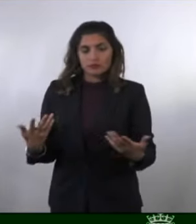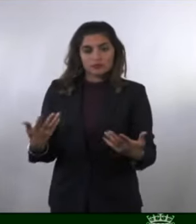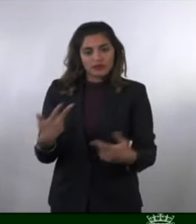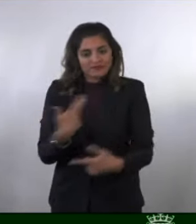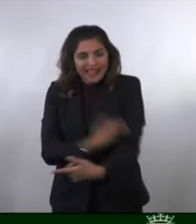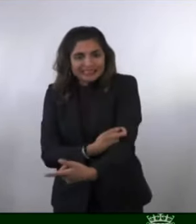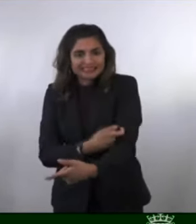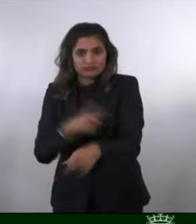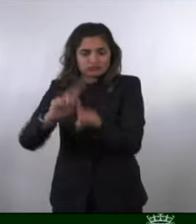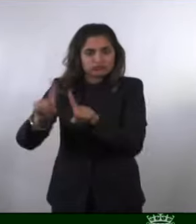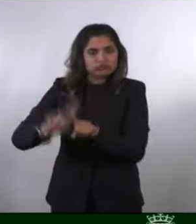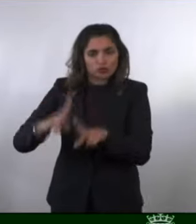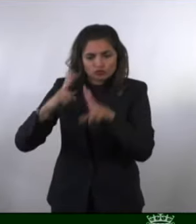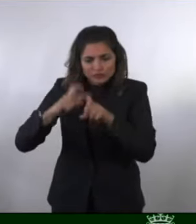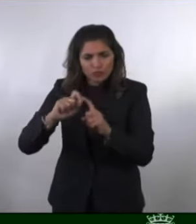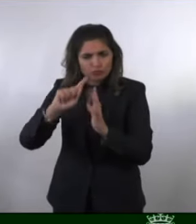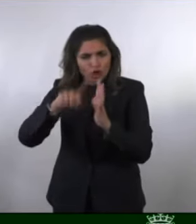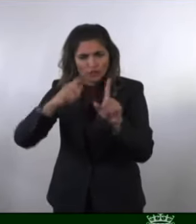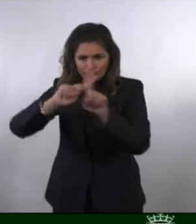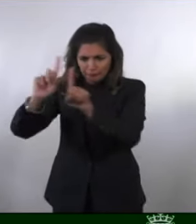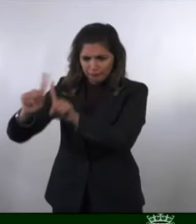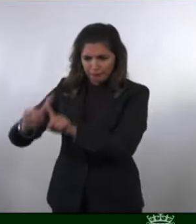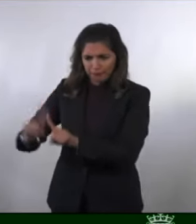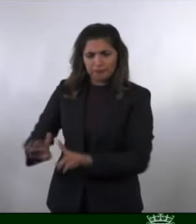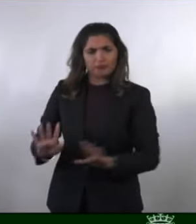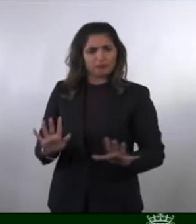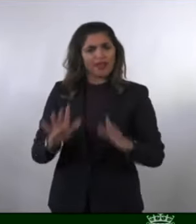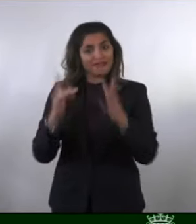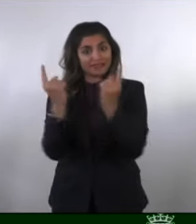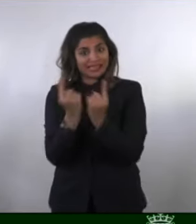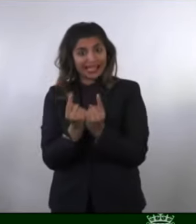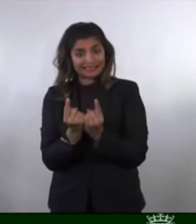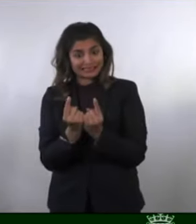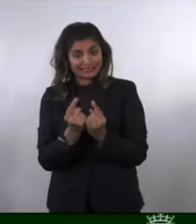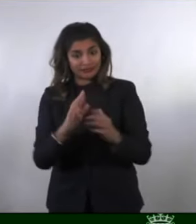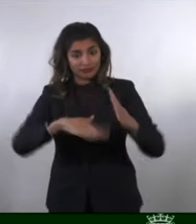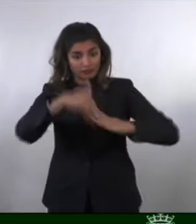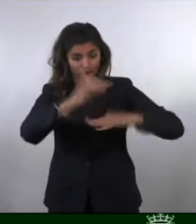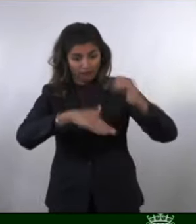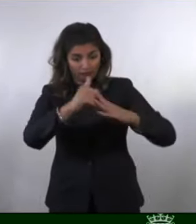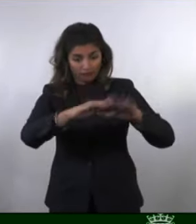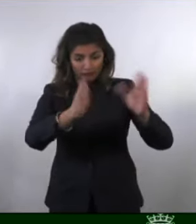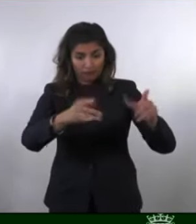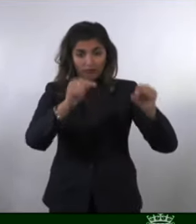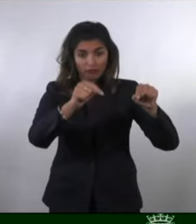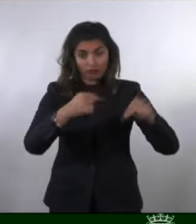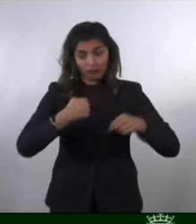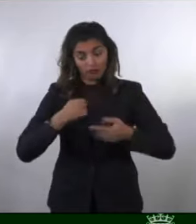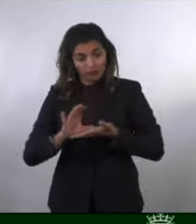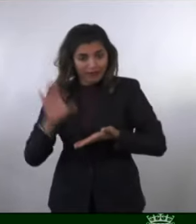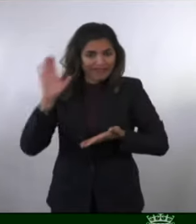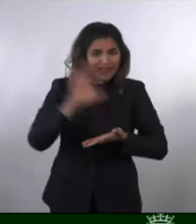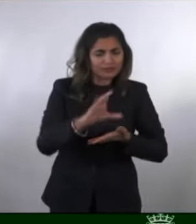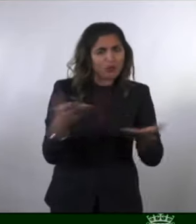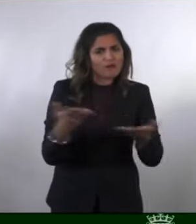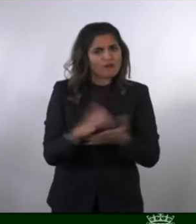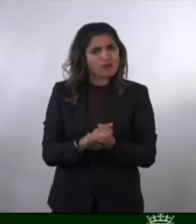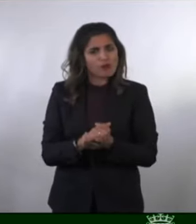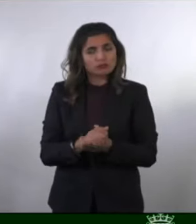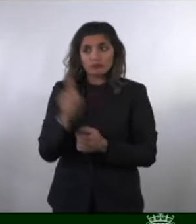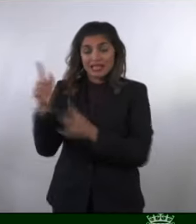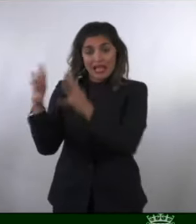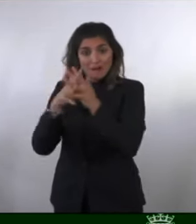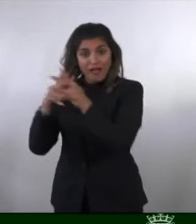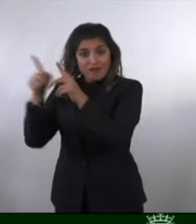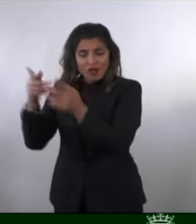advanced research projects facility that will rival that of, we hope, of the United States. We're investing in pure